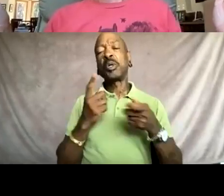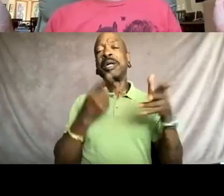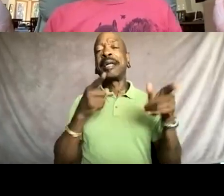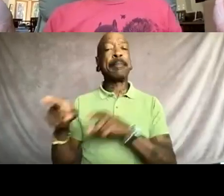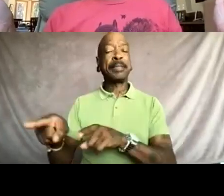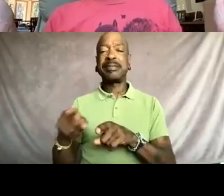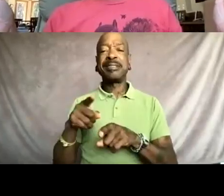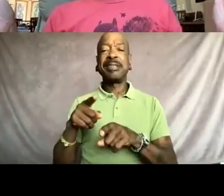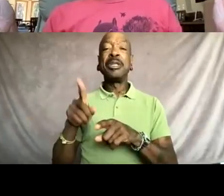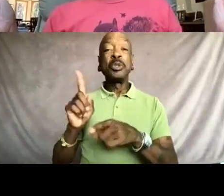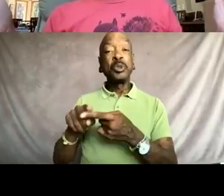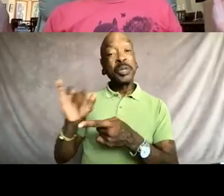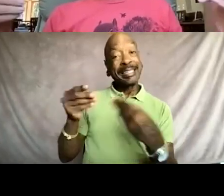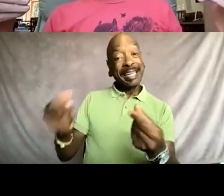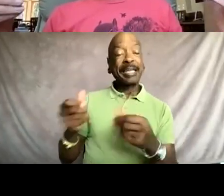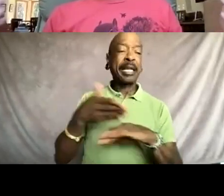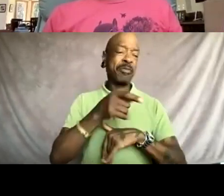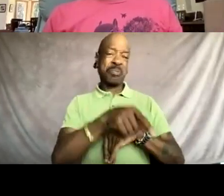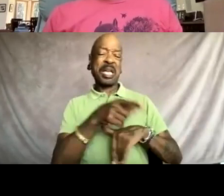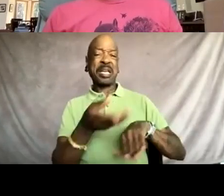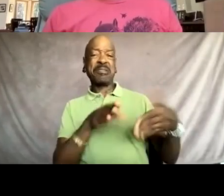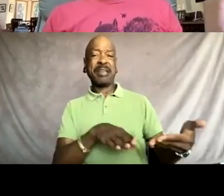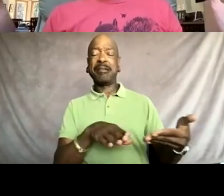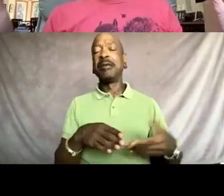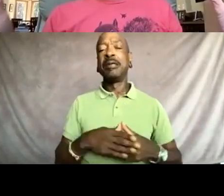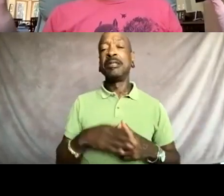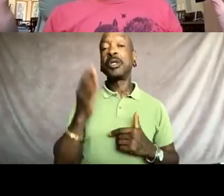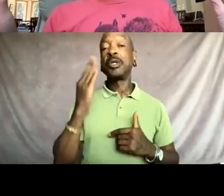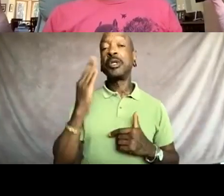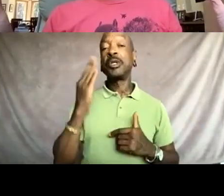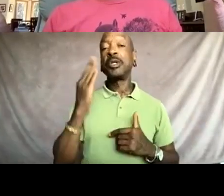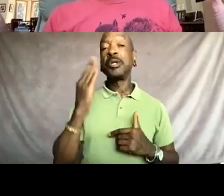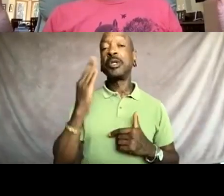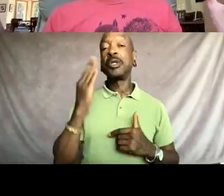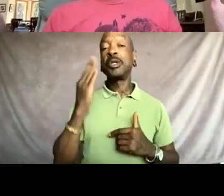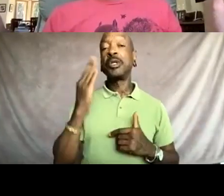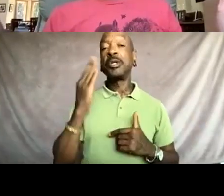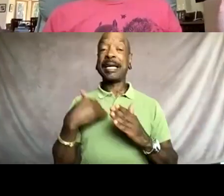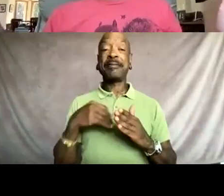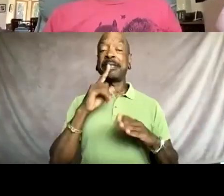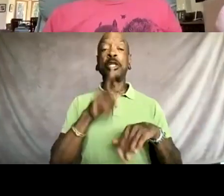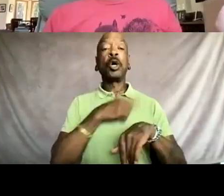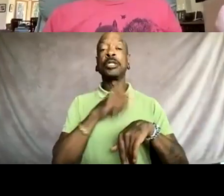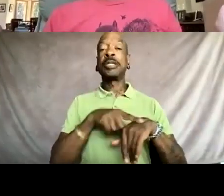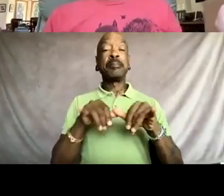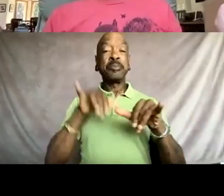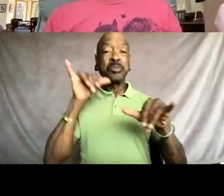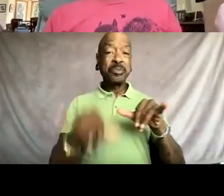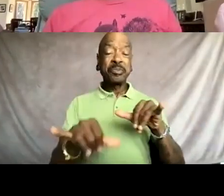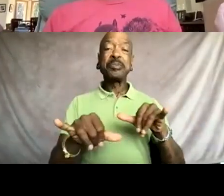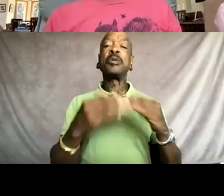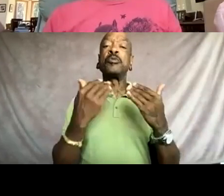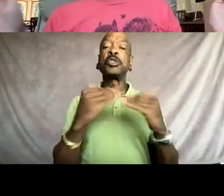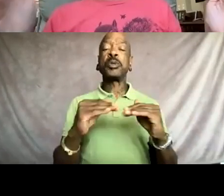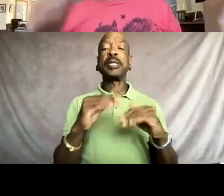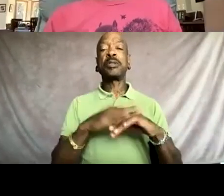So just know that this exists, and that if you're planning to put some long-term restraints on what can happen with land,